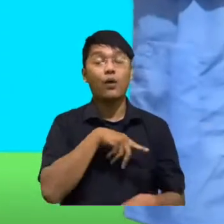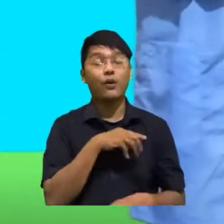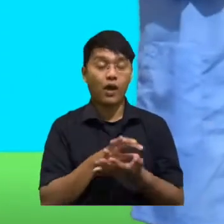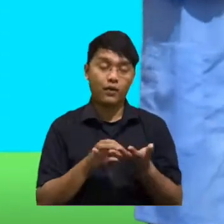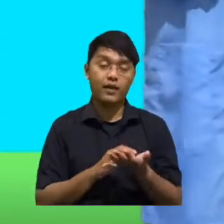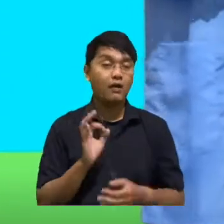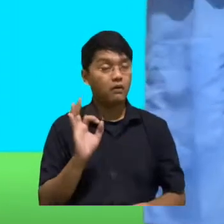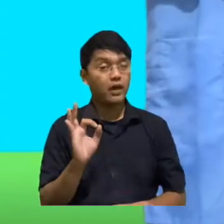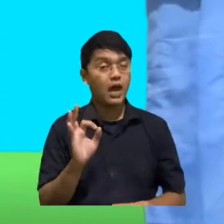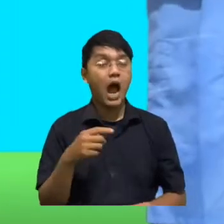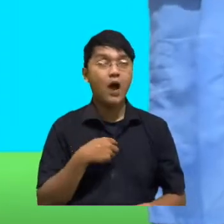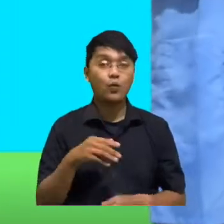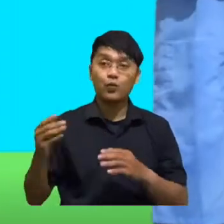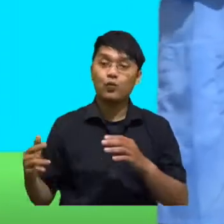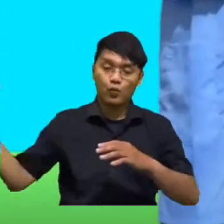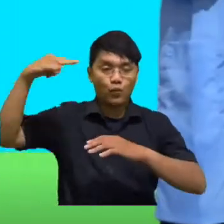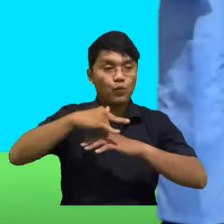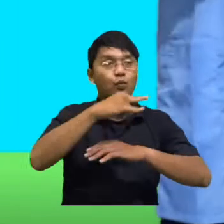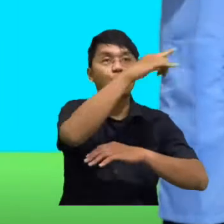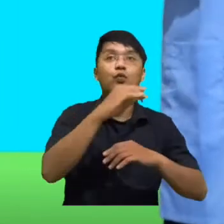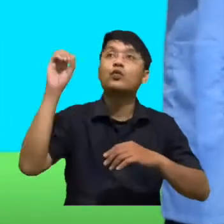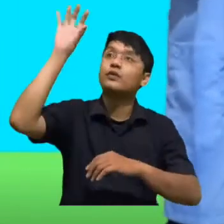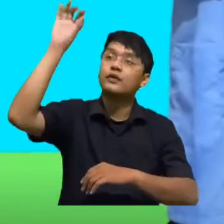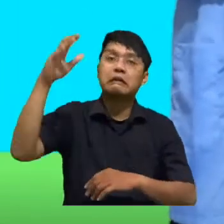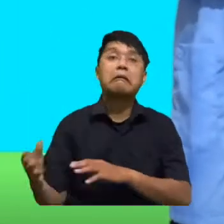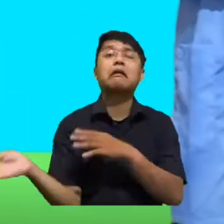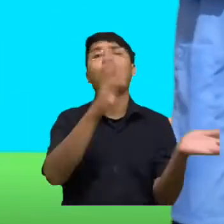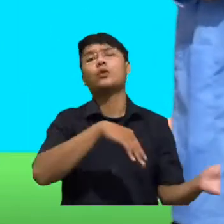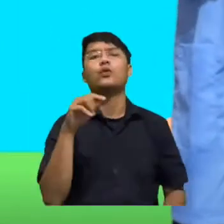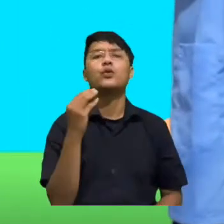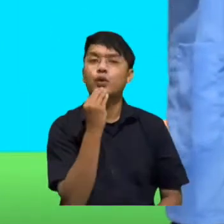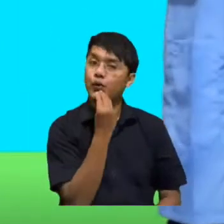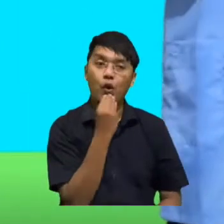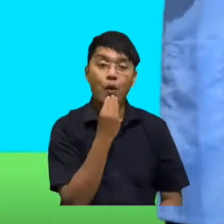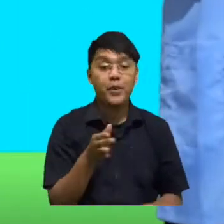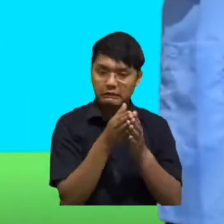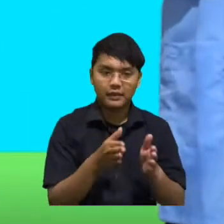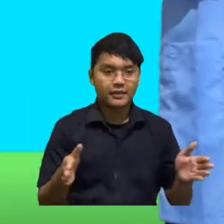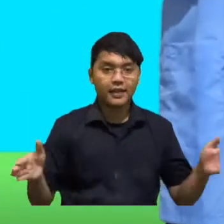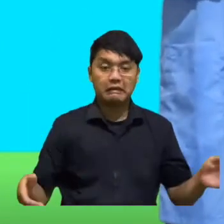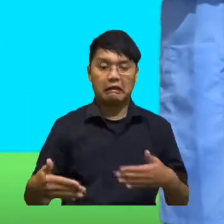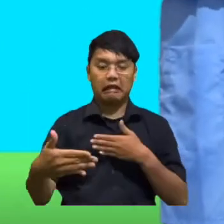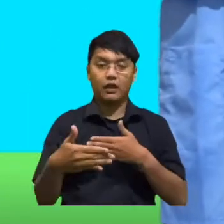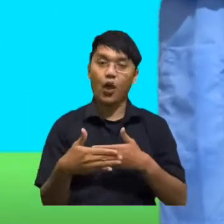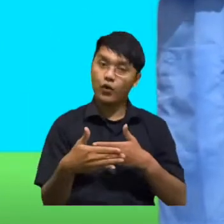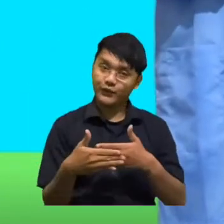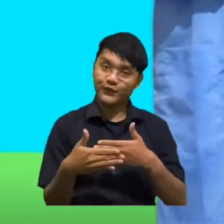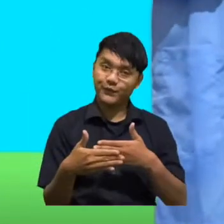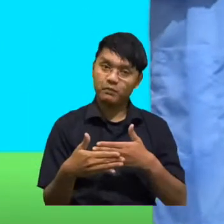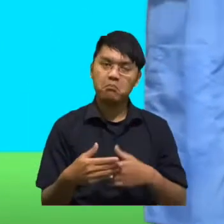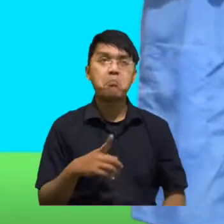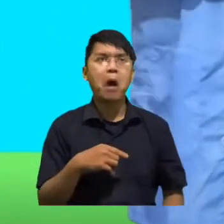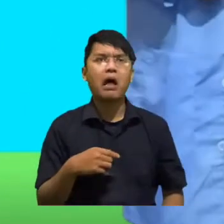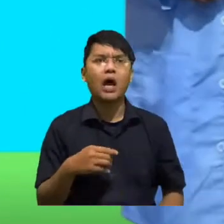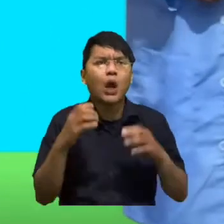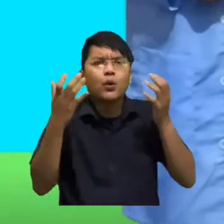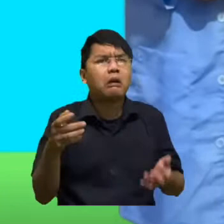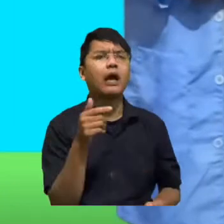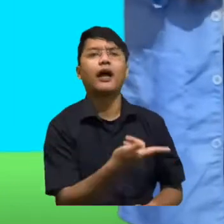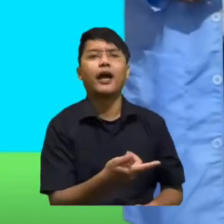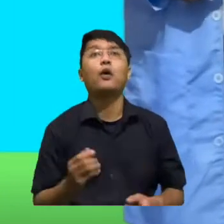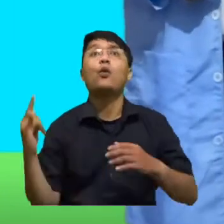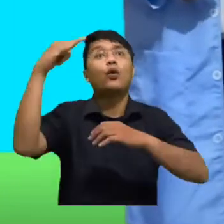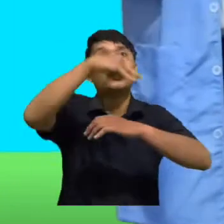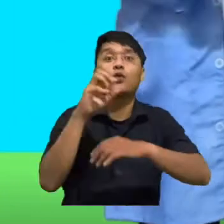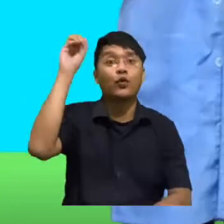are correct, I would prefer to go to the sun rather than to go to Seoul because the distance is relatively close. But who the hell else wants